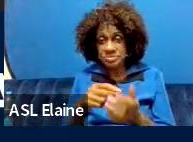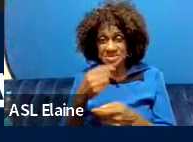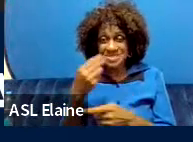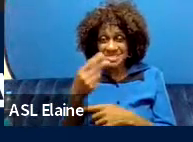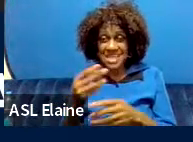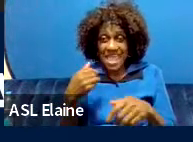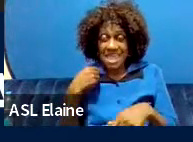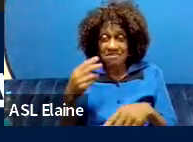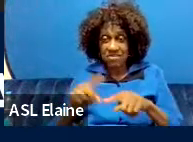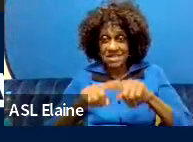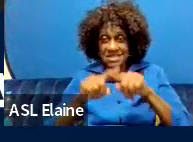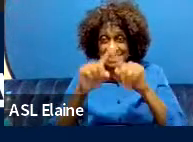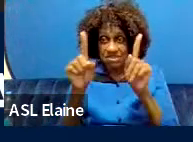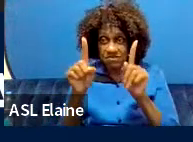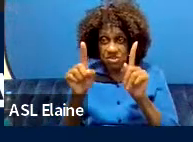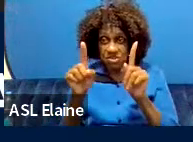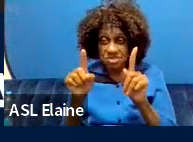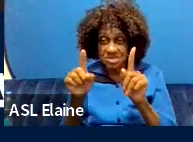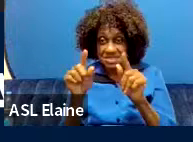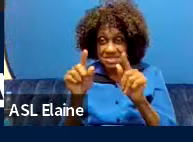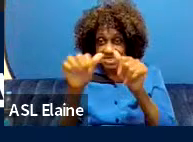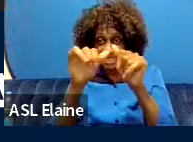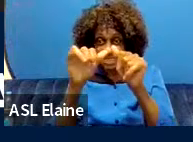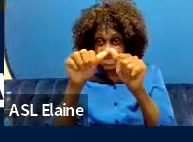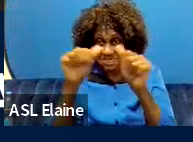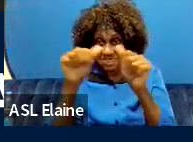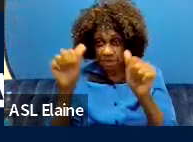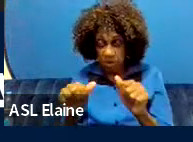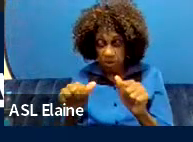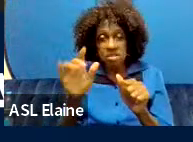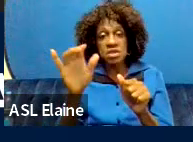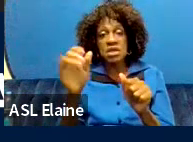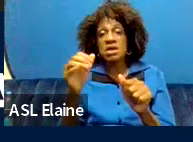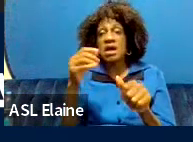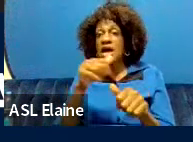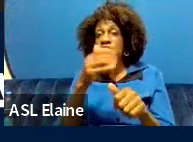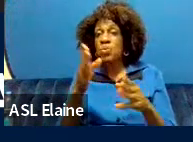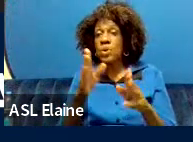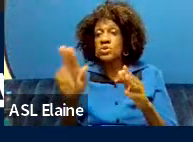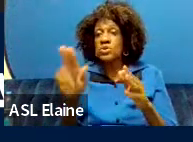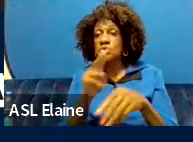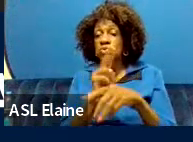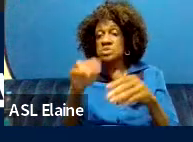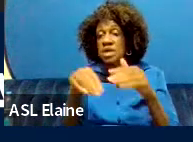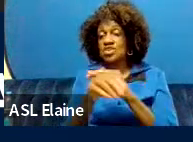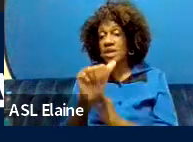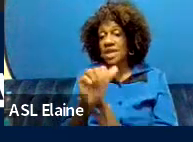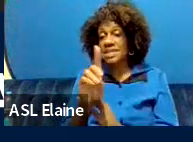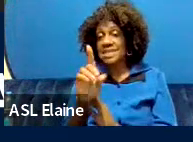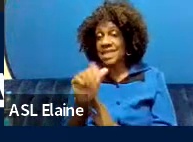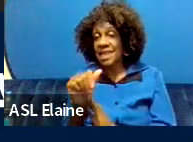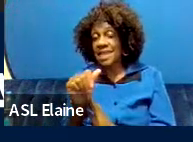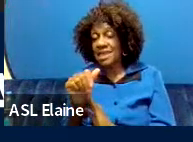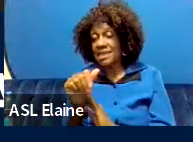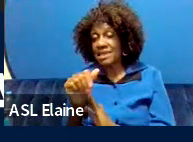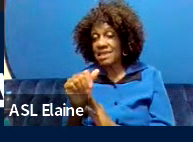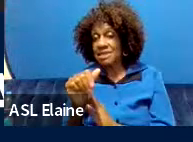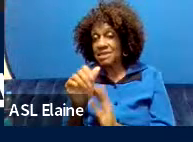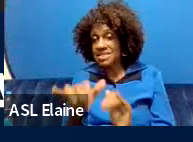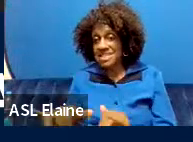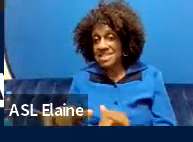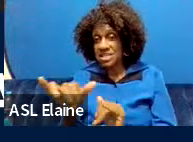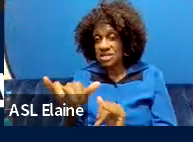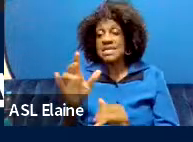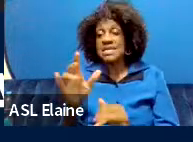symbol. The only way to use another symbol under the ADA standards is if it satisfies